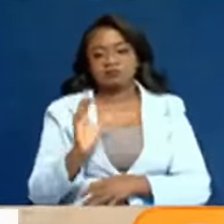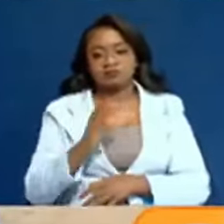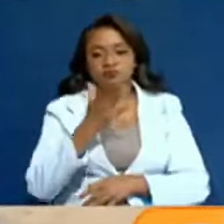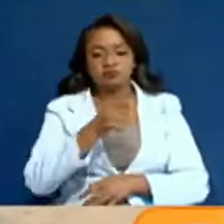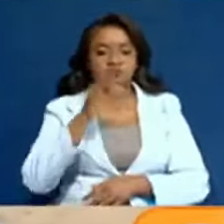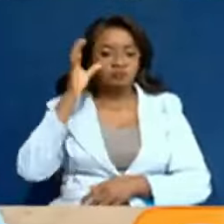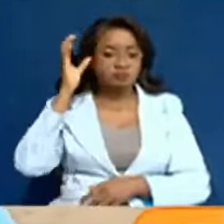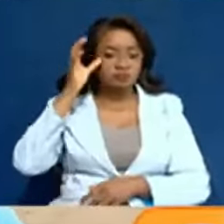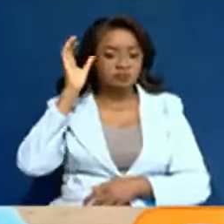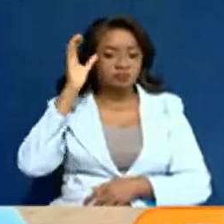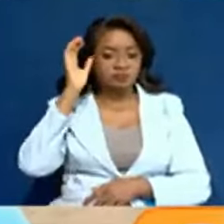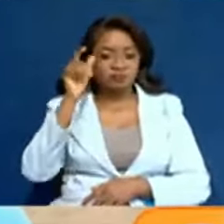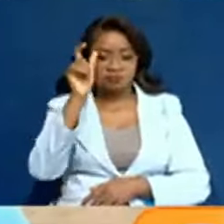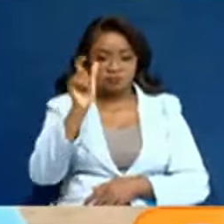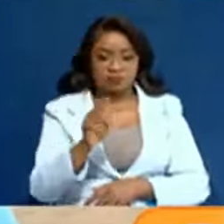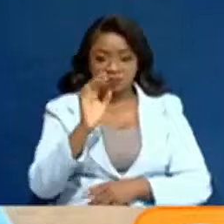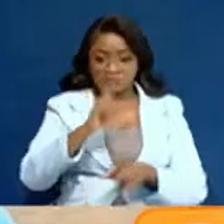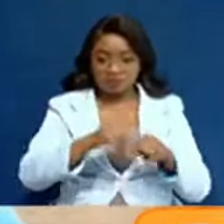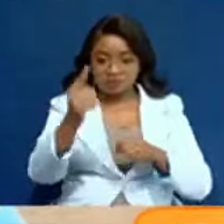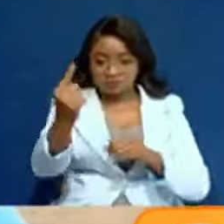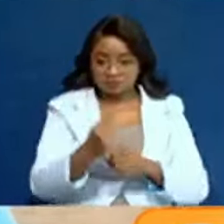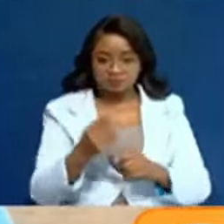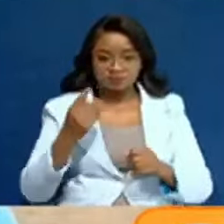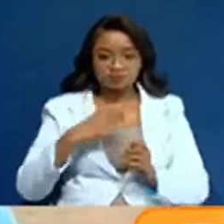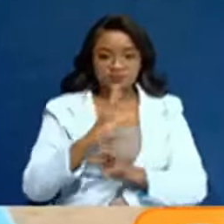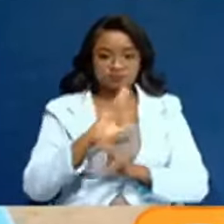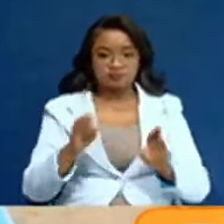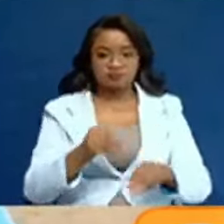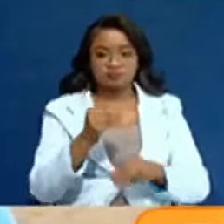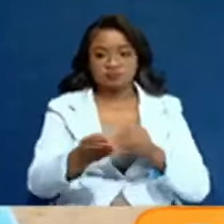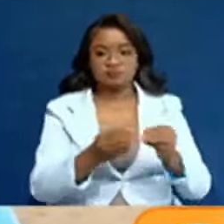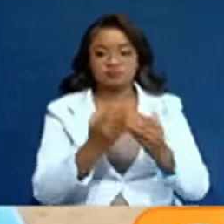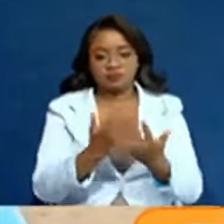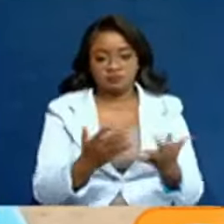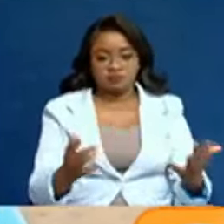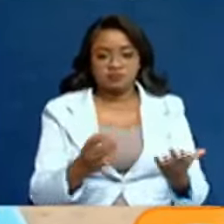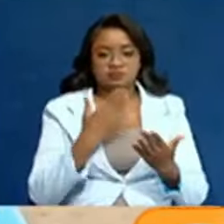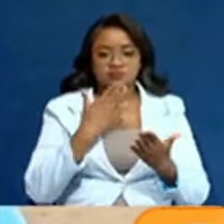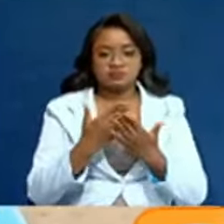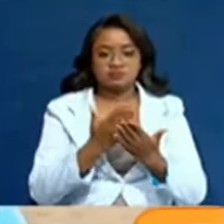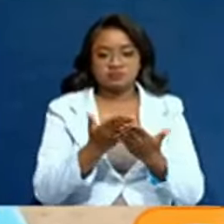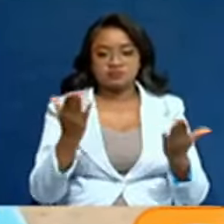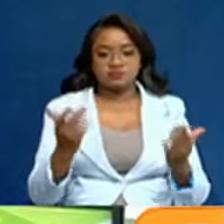come across our truck, we'll be giving out merchandise to thank customers for being with us.